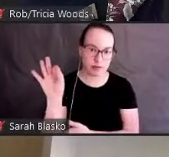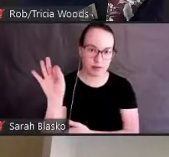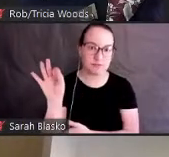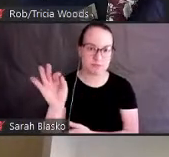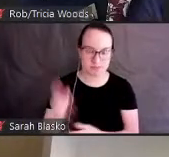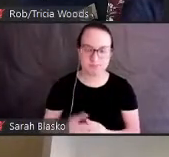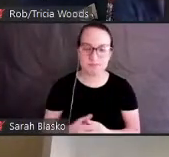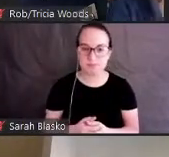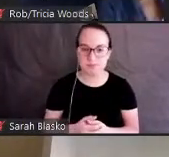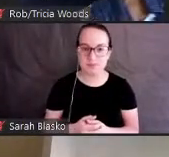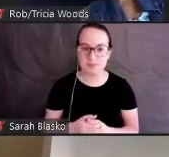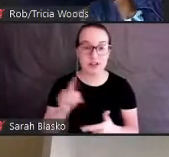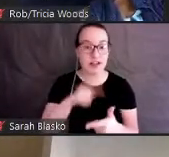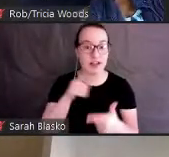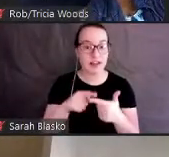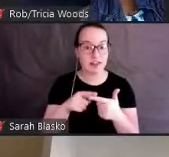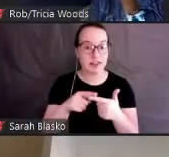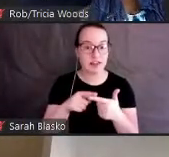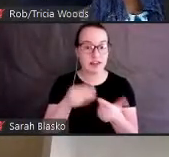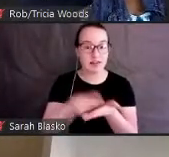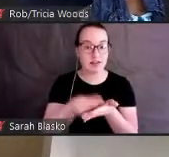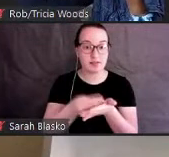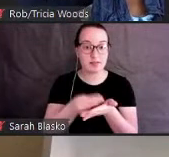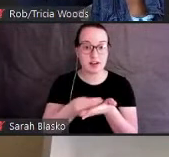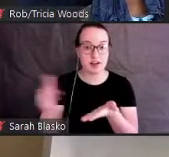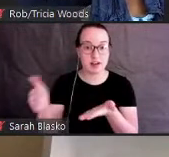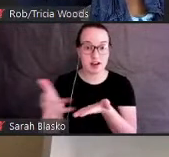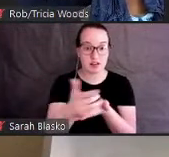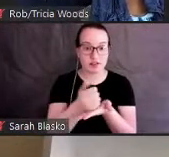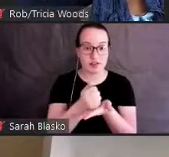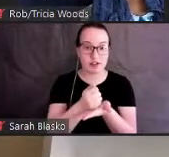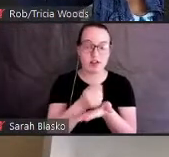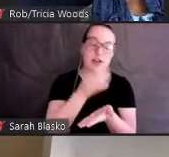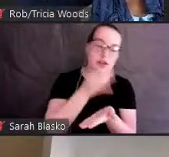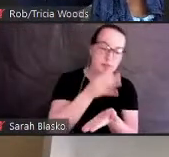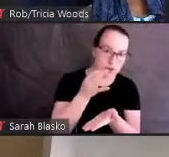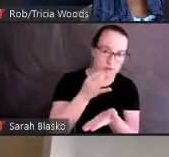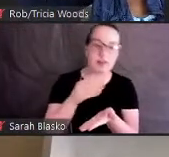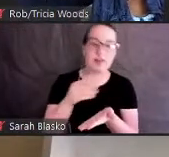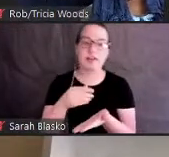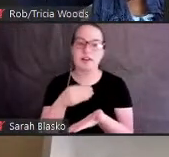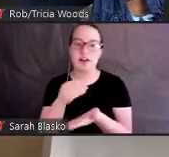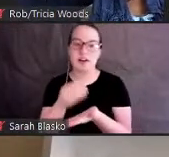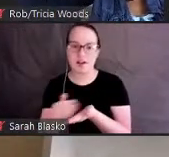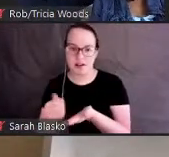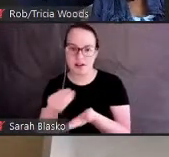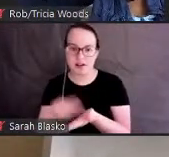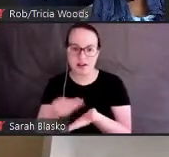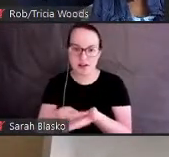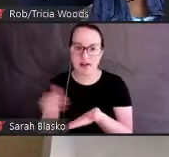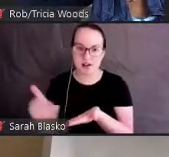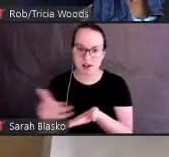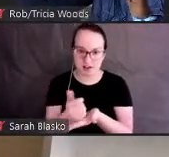And then we'll take up an offering. And then we'll do communion, take up an offering, and then we'll just kind of go